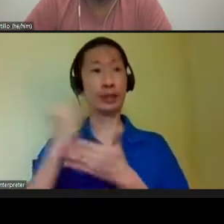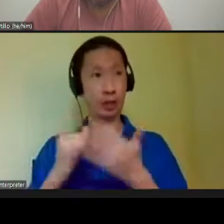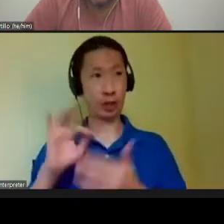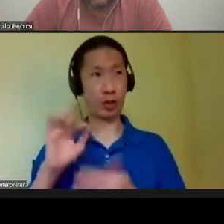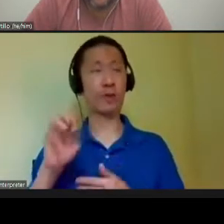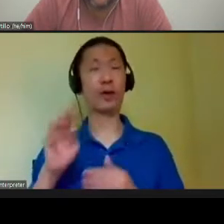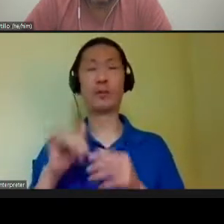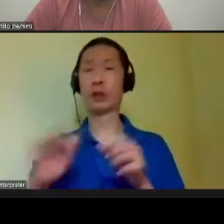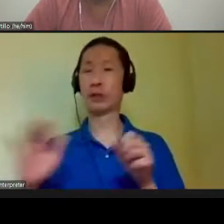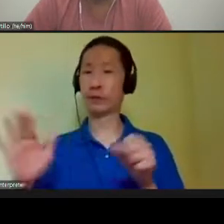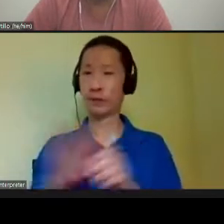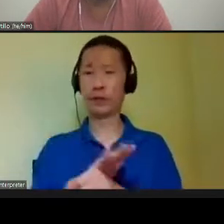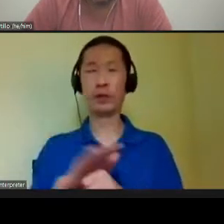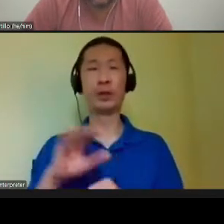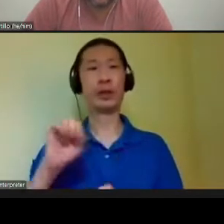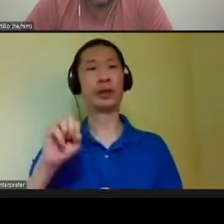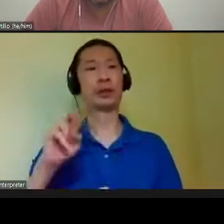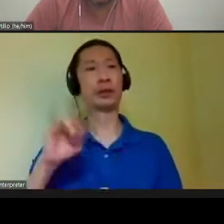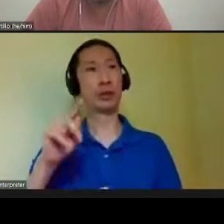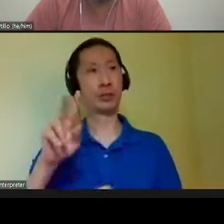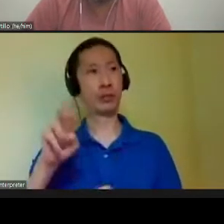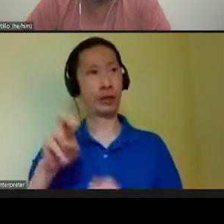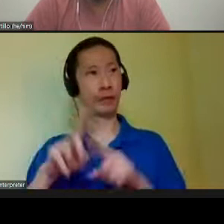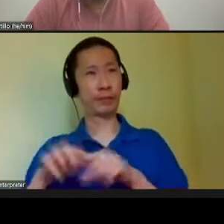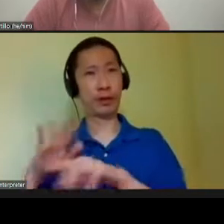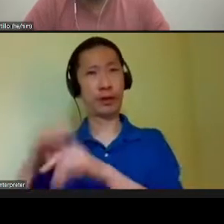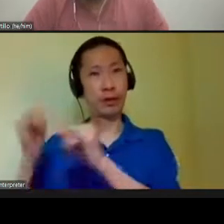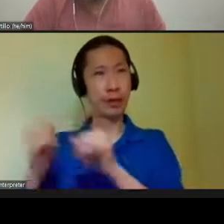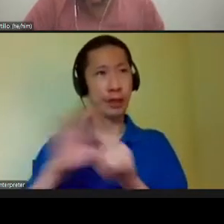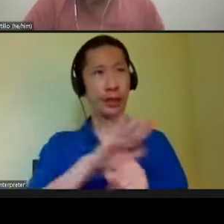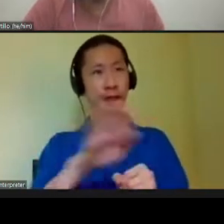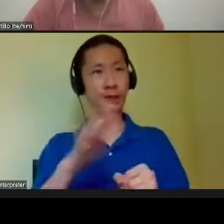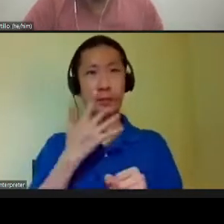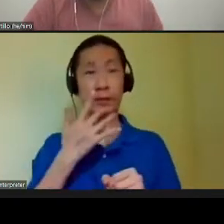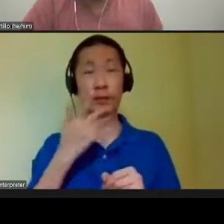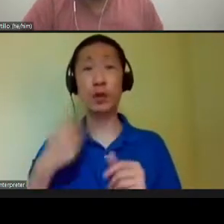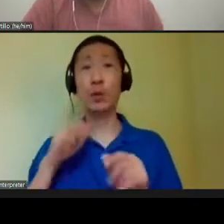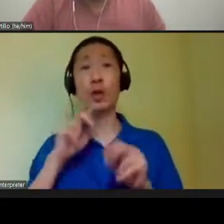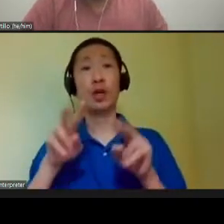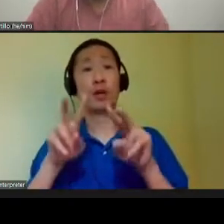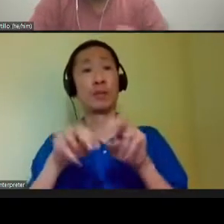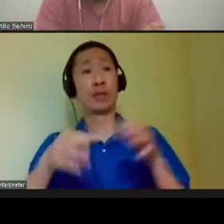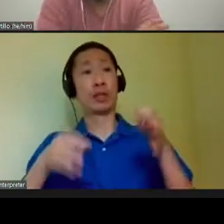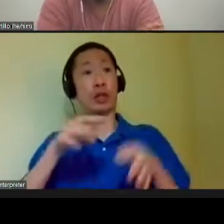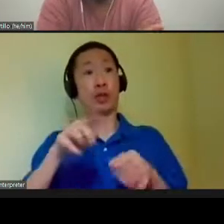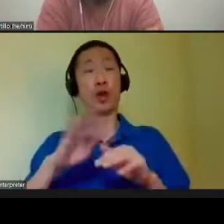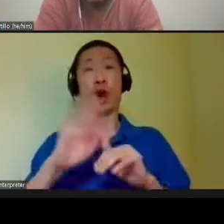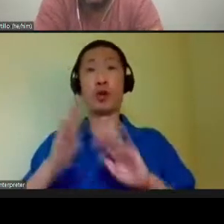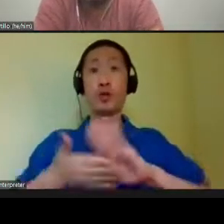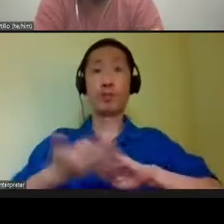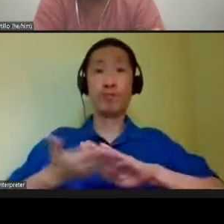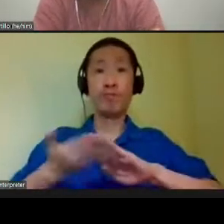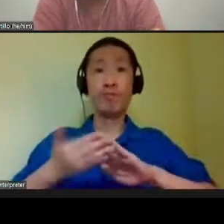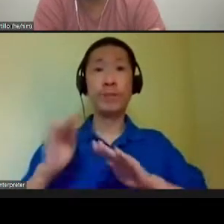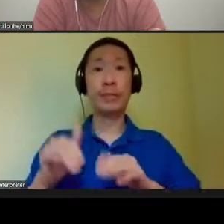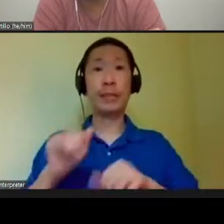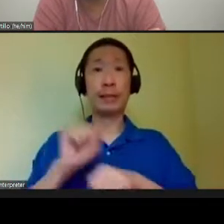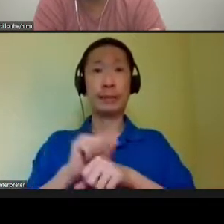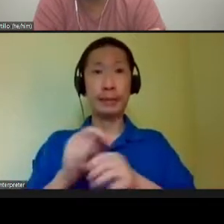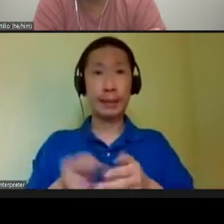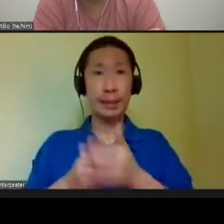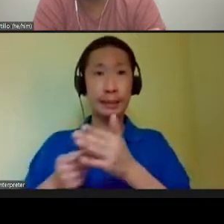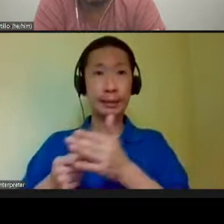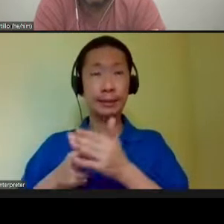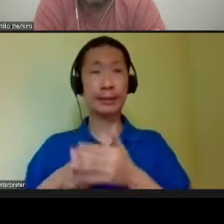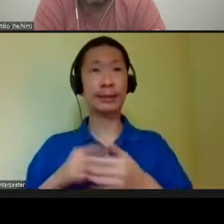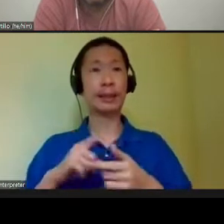totally subjective. We are just going to be judging you on your execution of the tasks at hand and just like